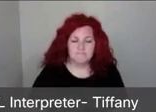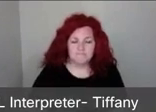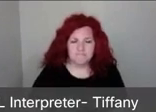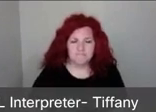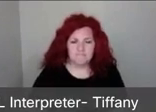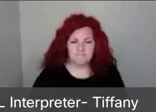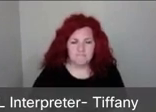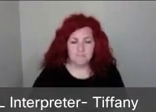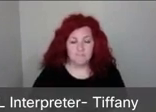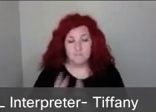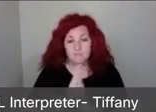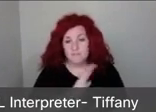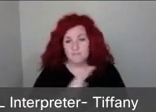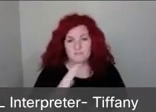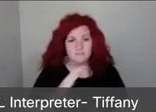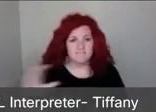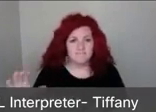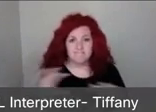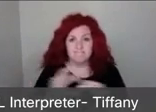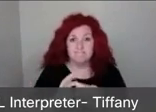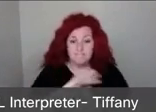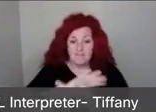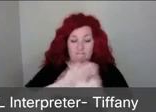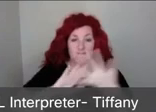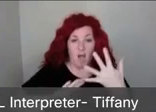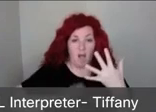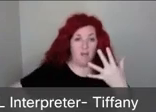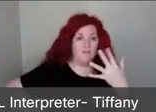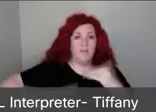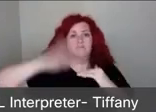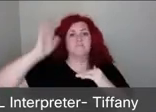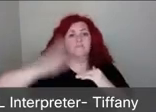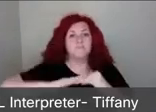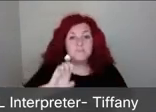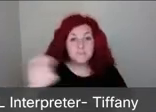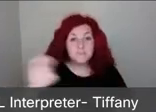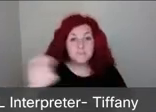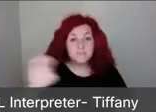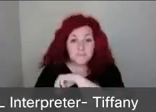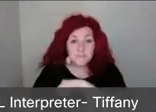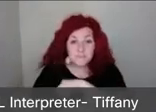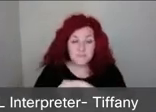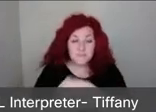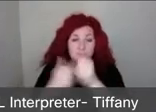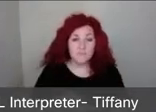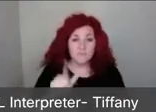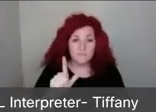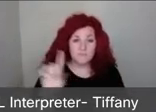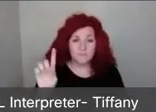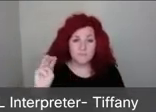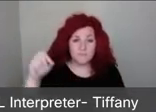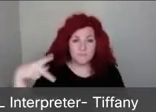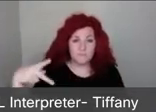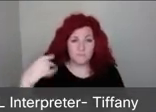asking the commission to reunite the 5+ eastern counties according to the legislative map currently